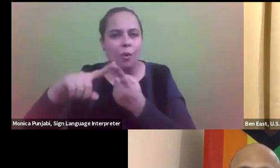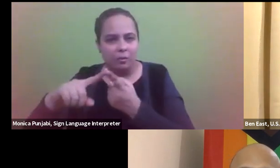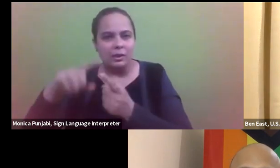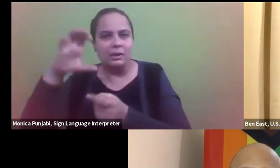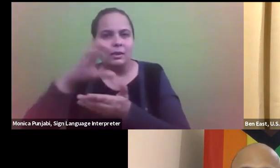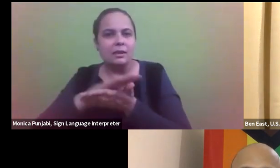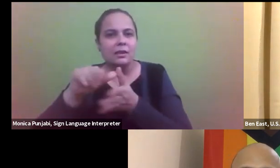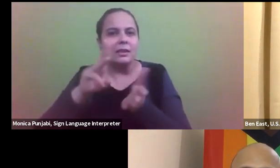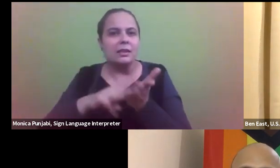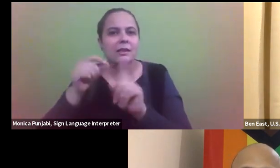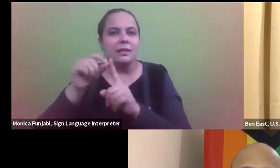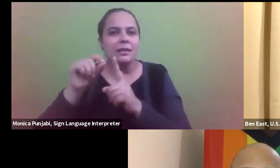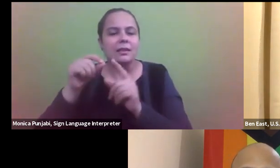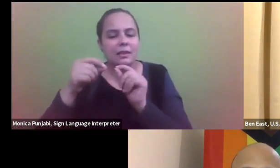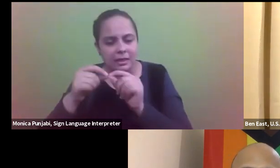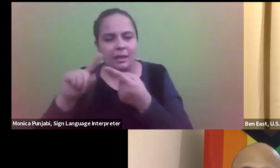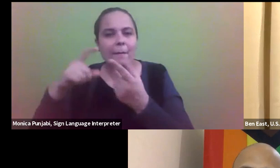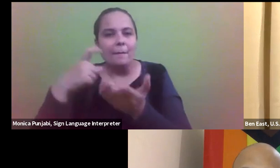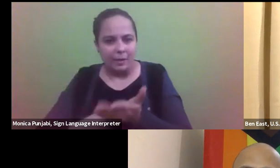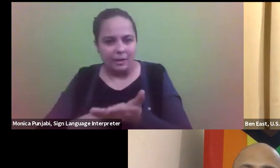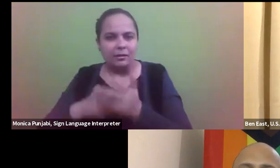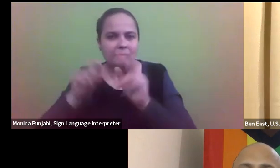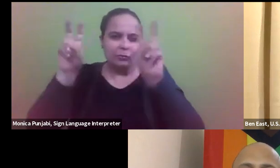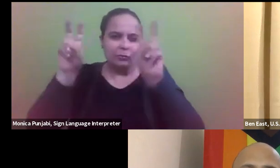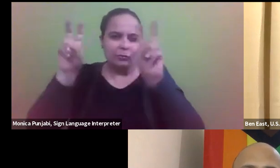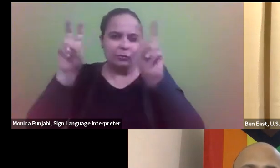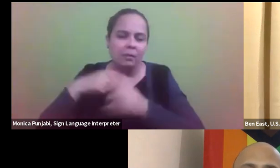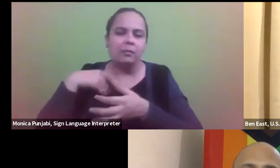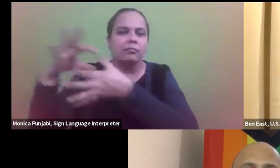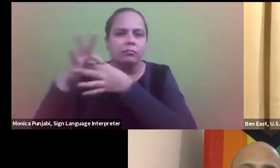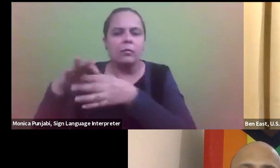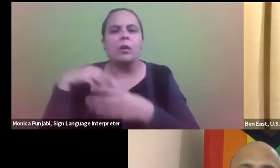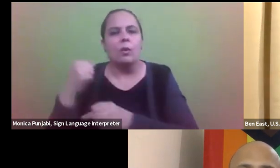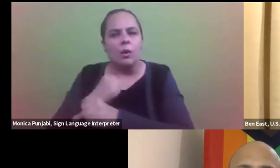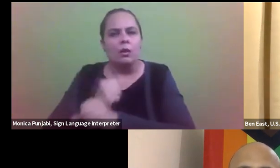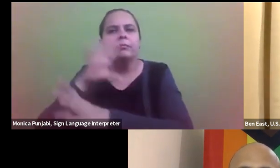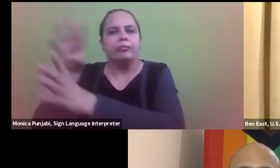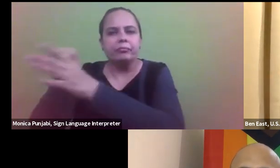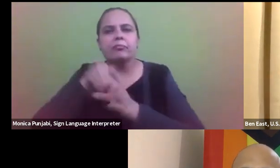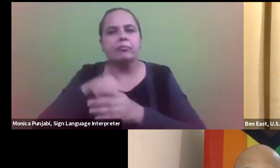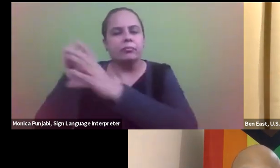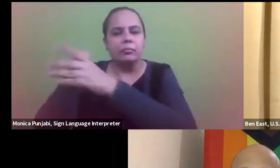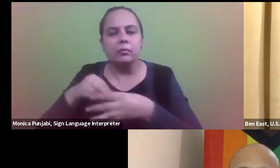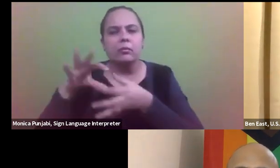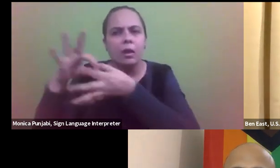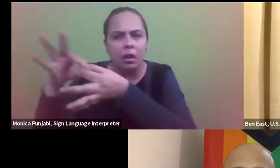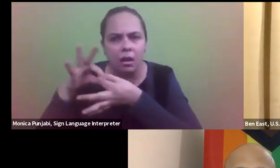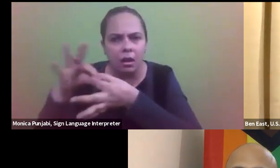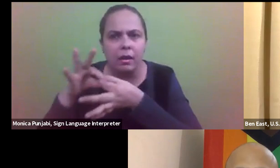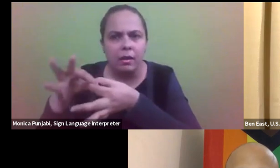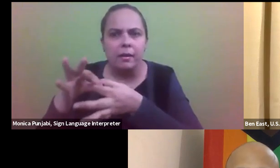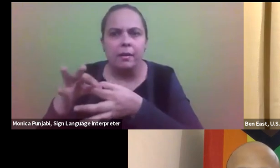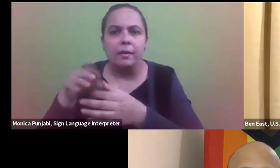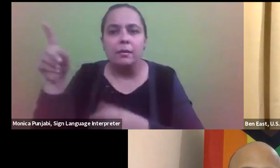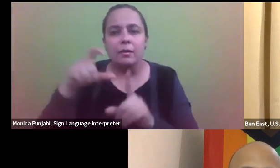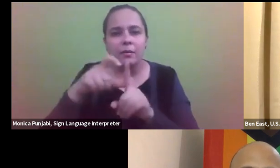amazed at how the concept of inclusion, equity, belonging can positively impact the top line and bottom line of businesses. So both Rupa and Deborah have been amazing